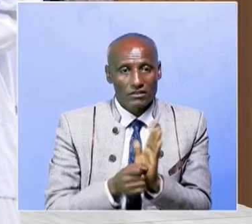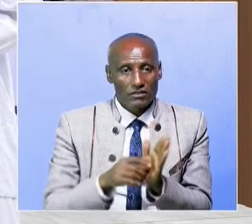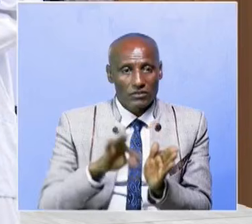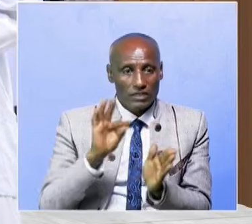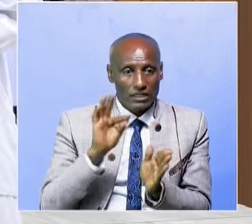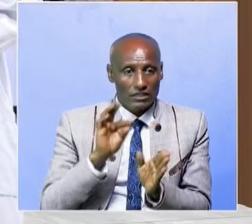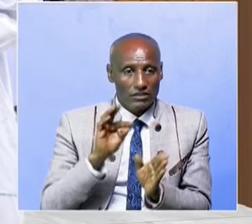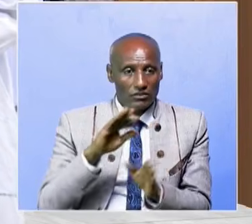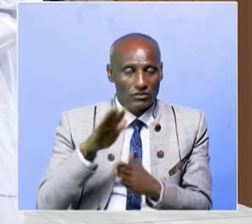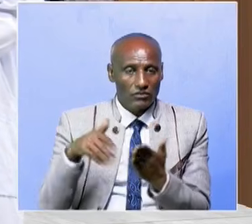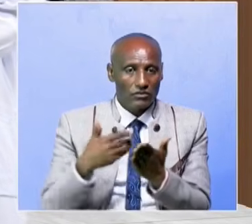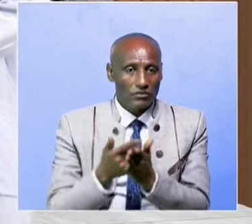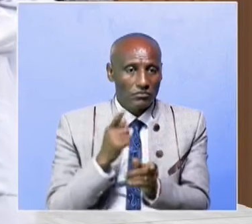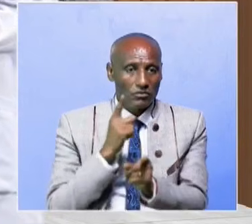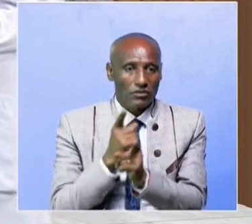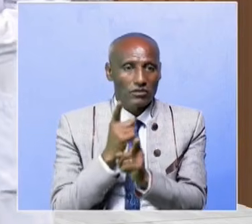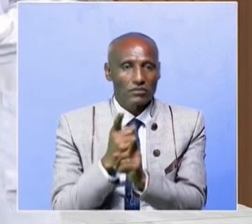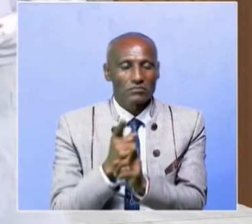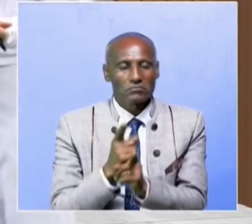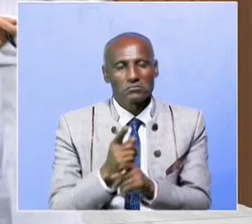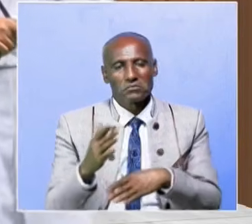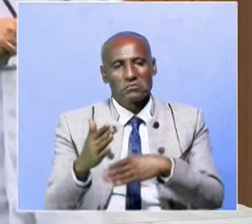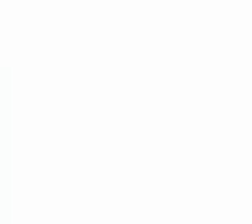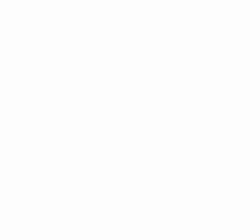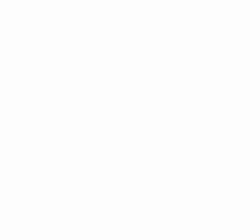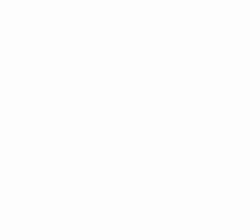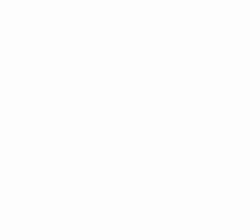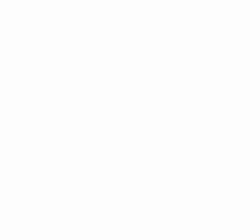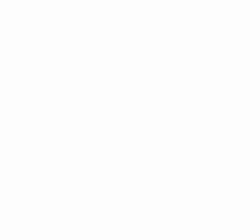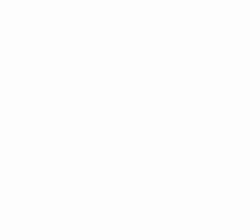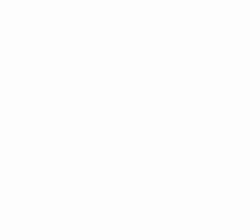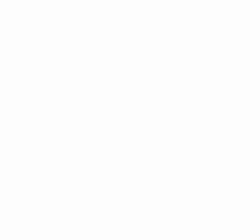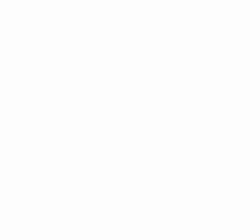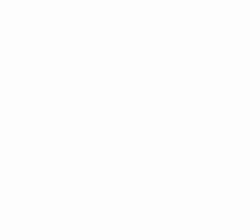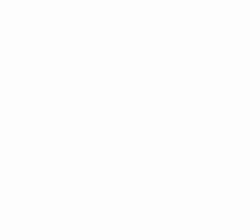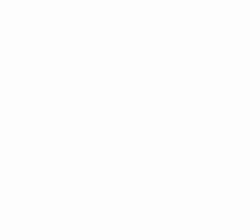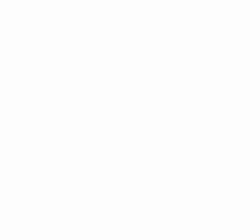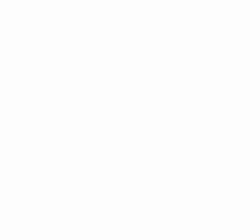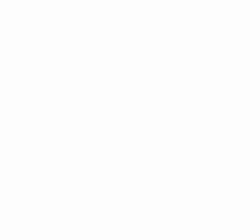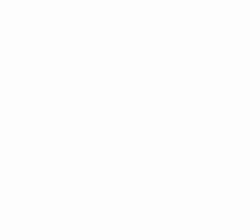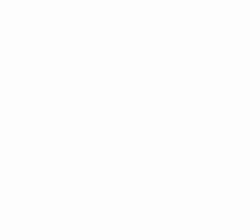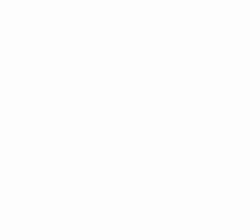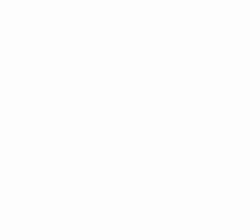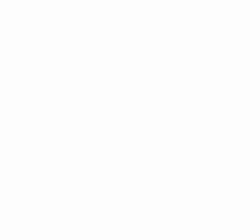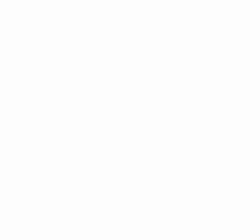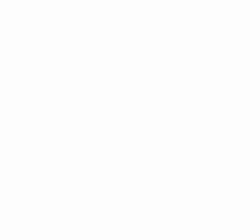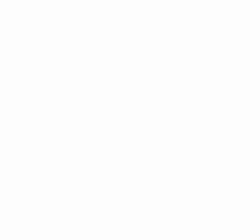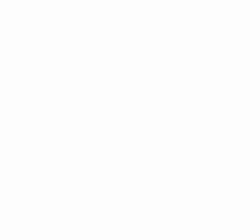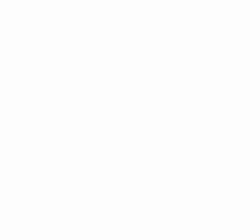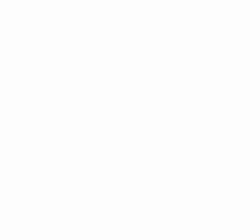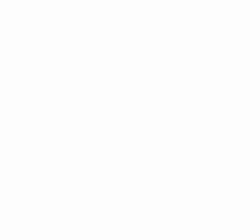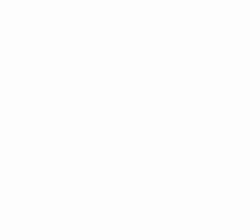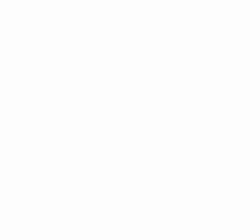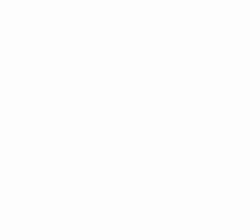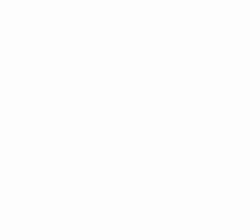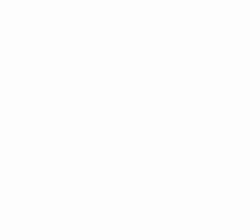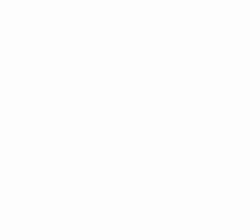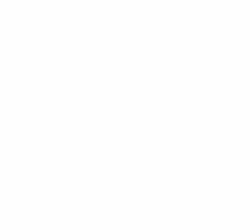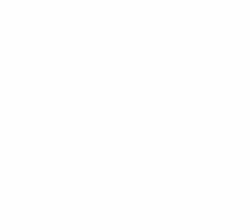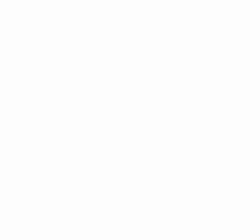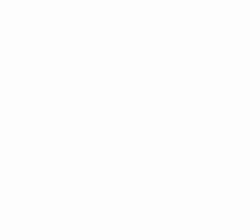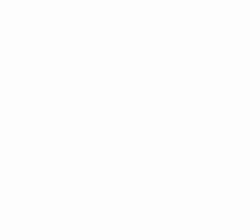of these correct because it's very easy to do.